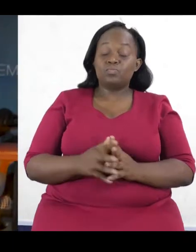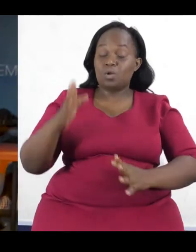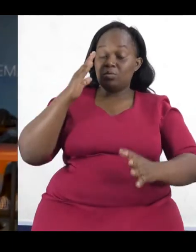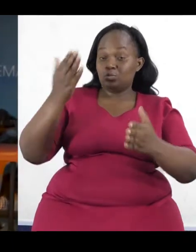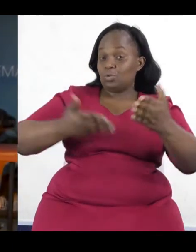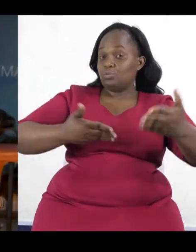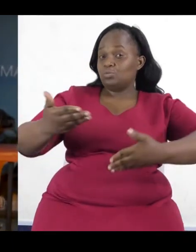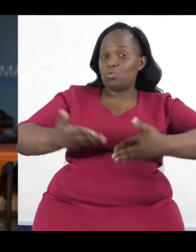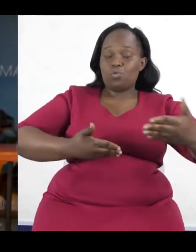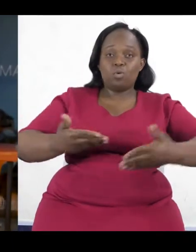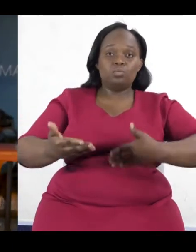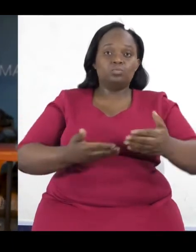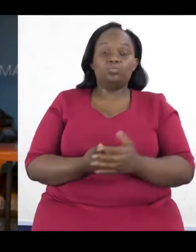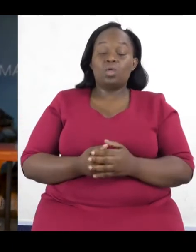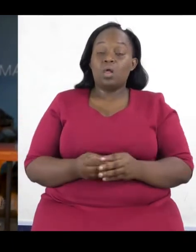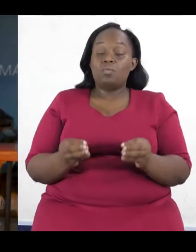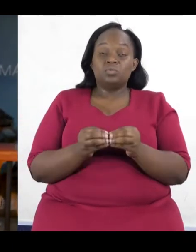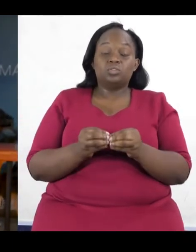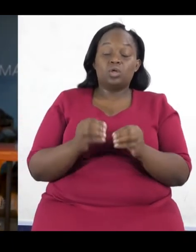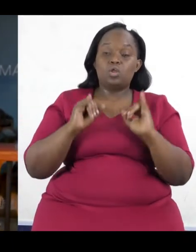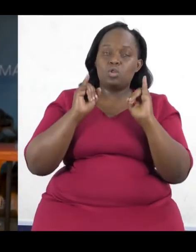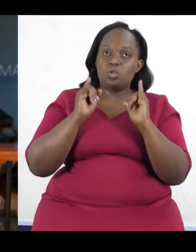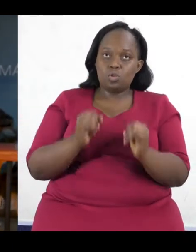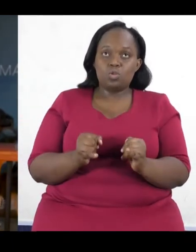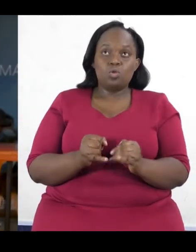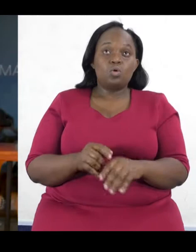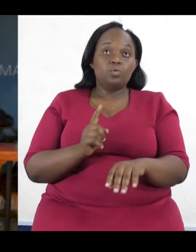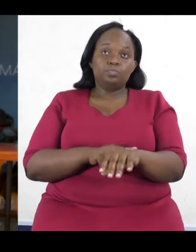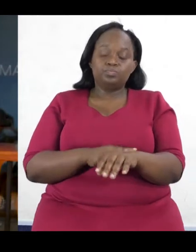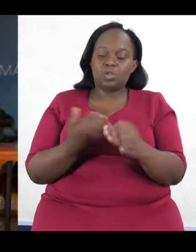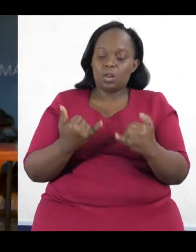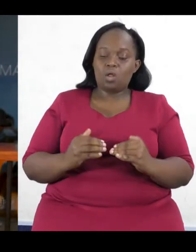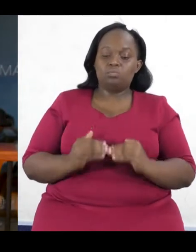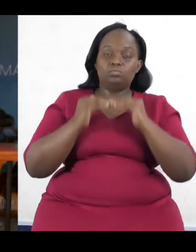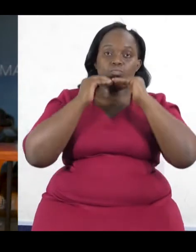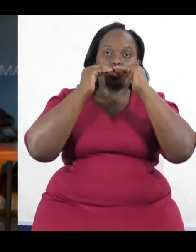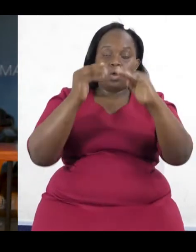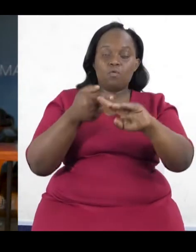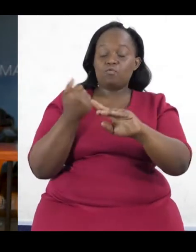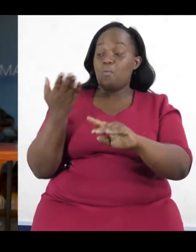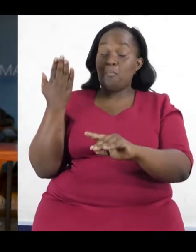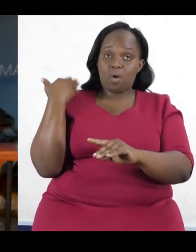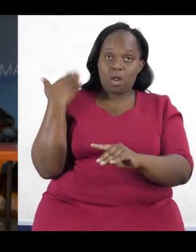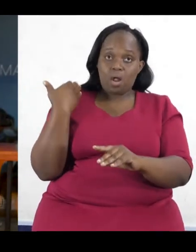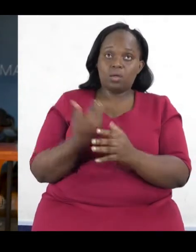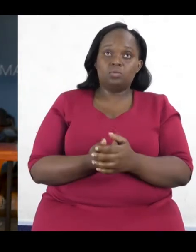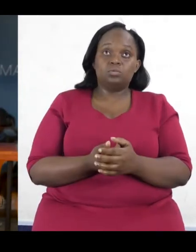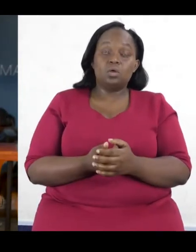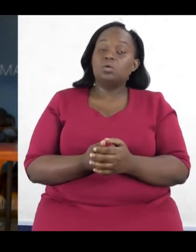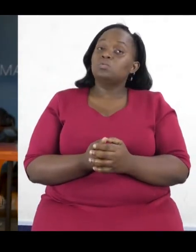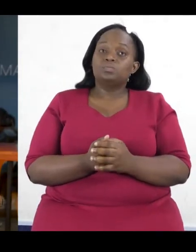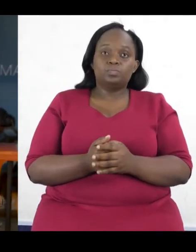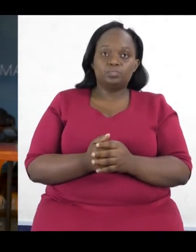right, so welcome again to this new episode. We are sort of advancing from our previous episode that we did lay